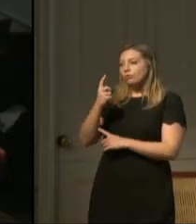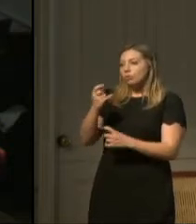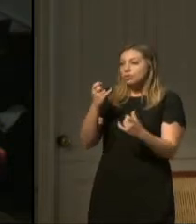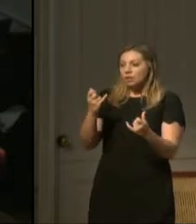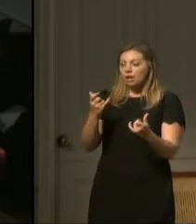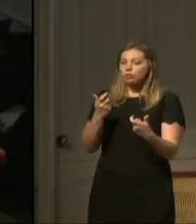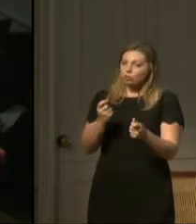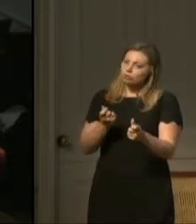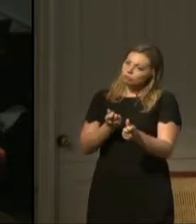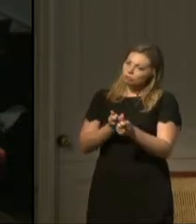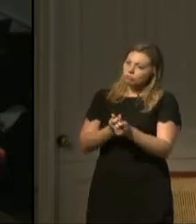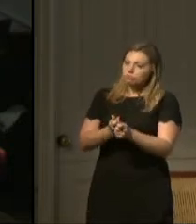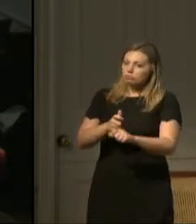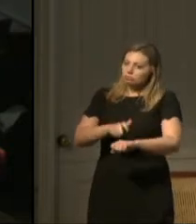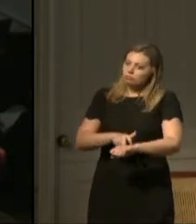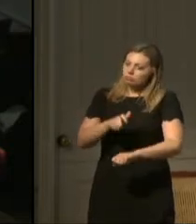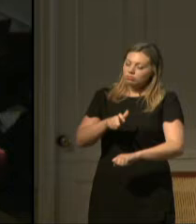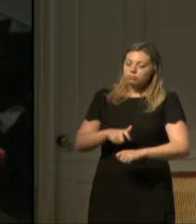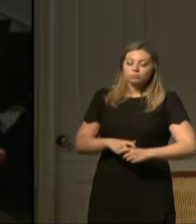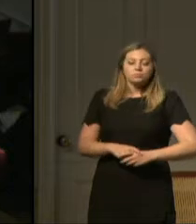pretty much on time.